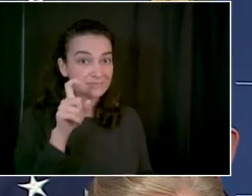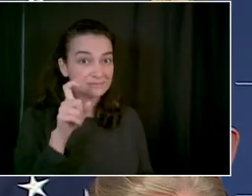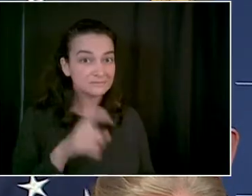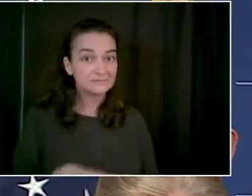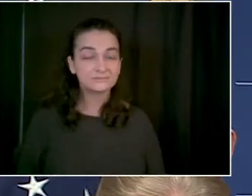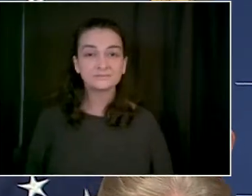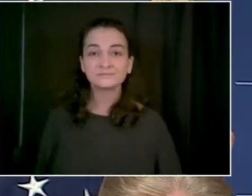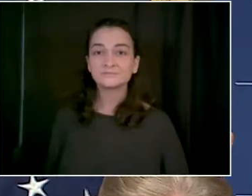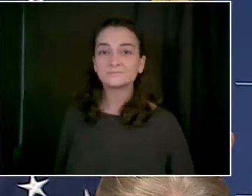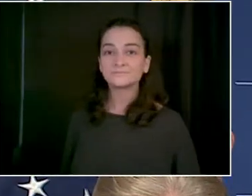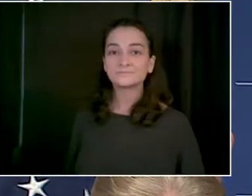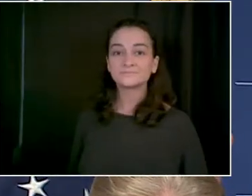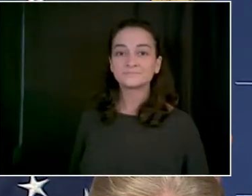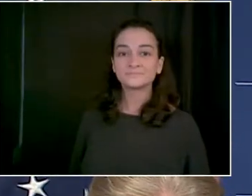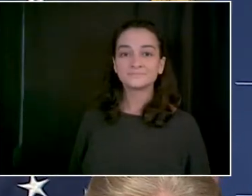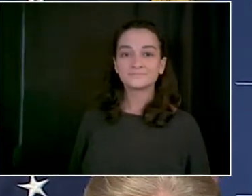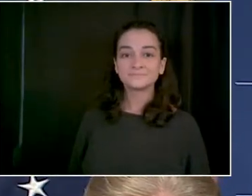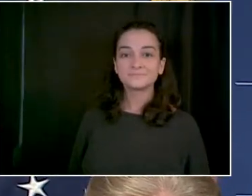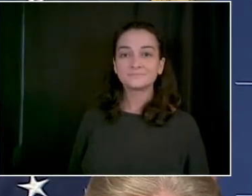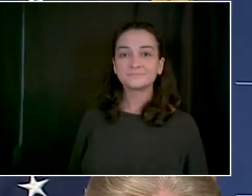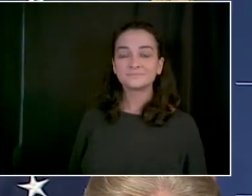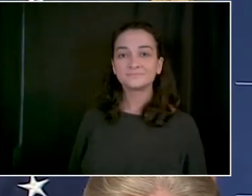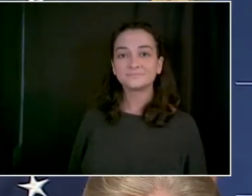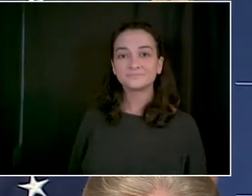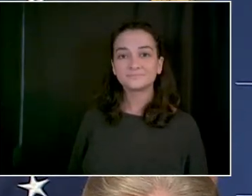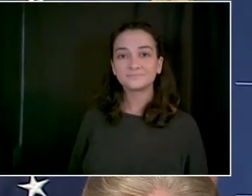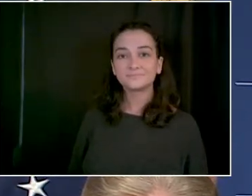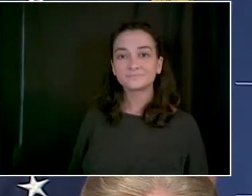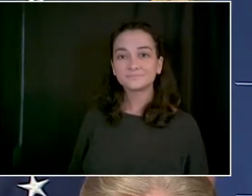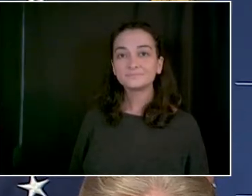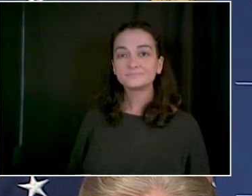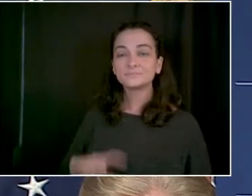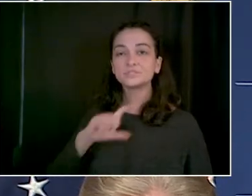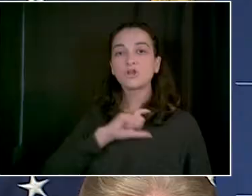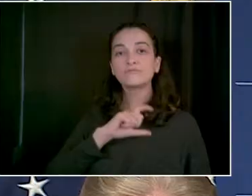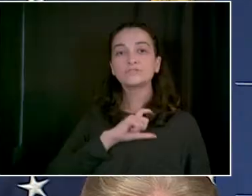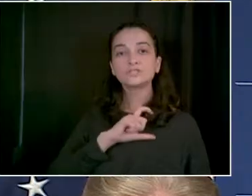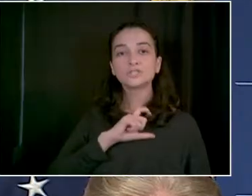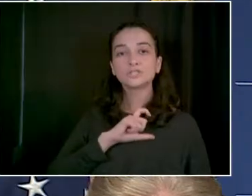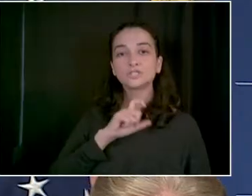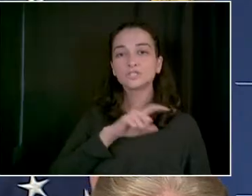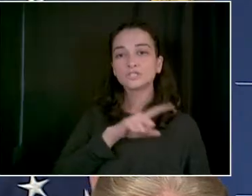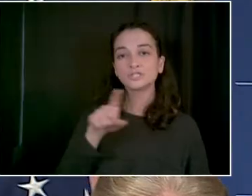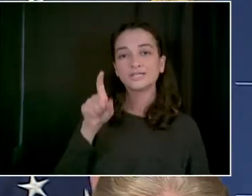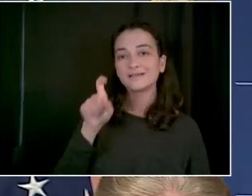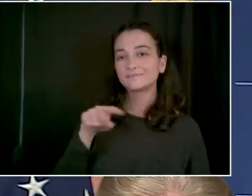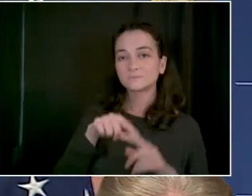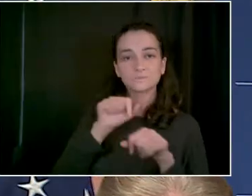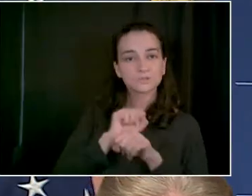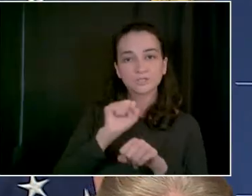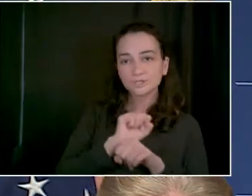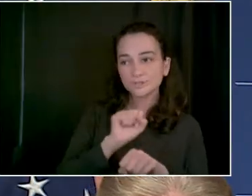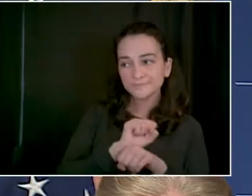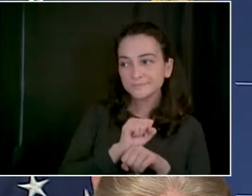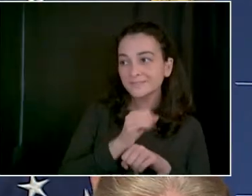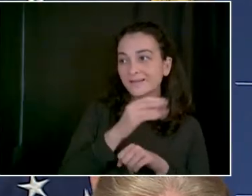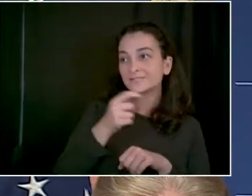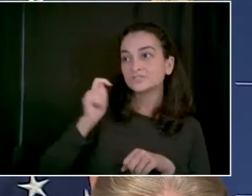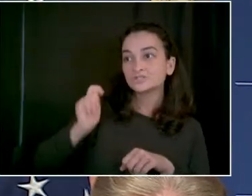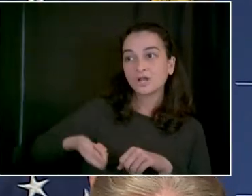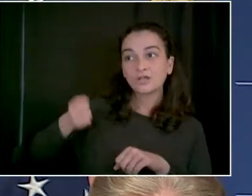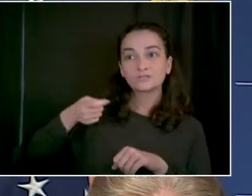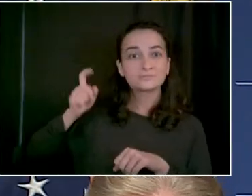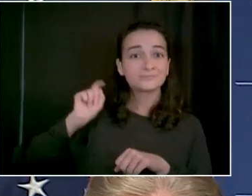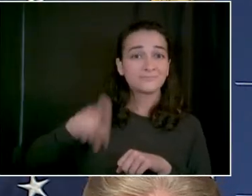hold dangerous people inside. Like family courts, Chichelle was sharing, family court judges could remand dangerous members